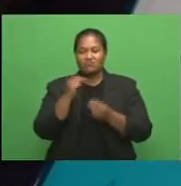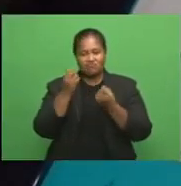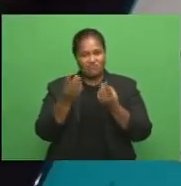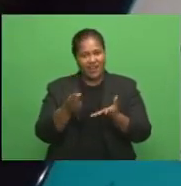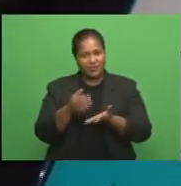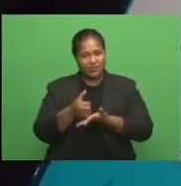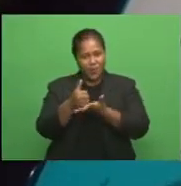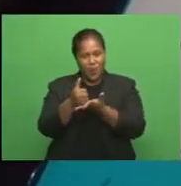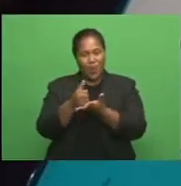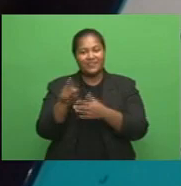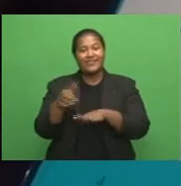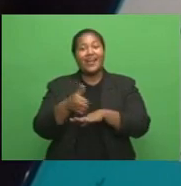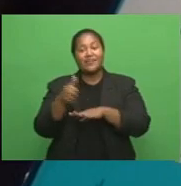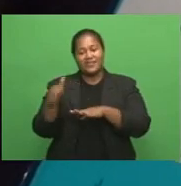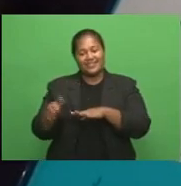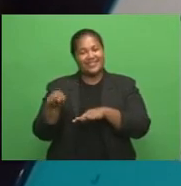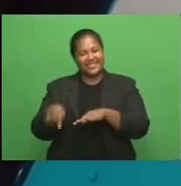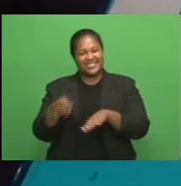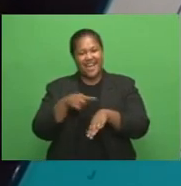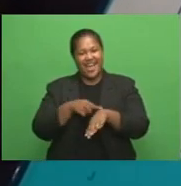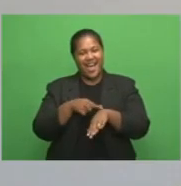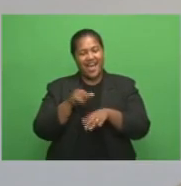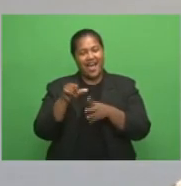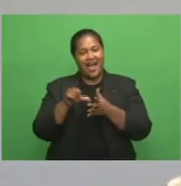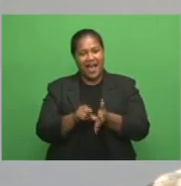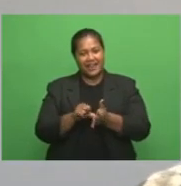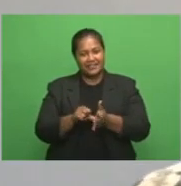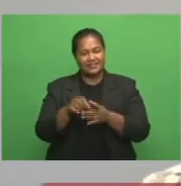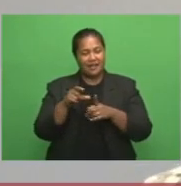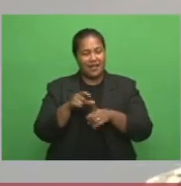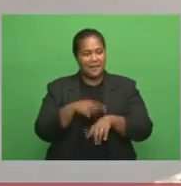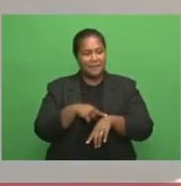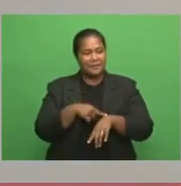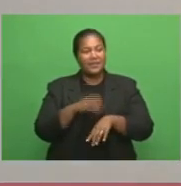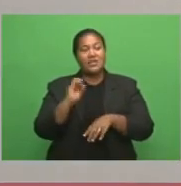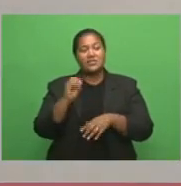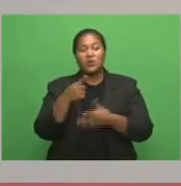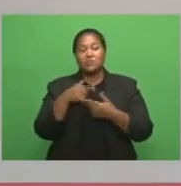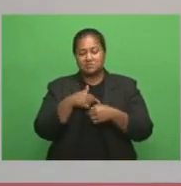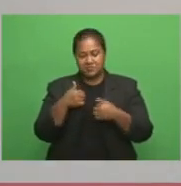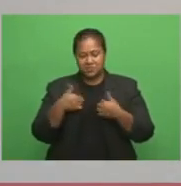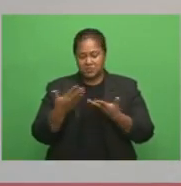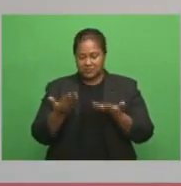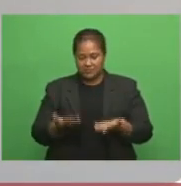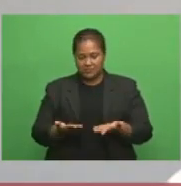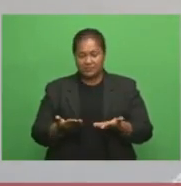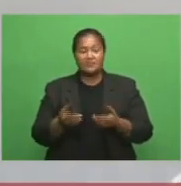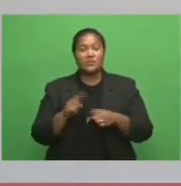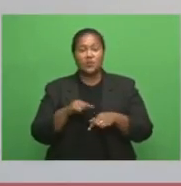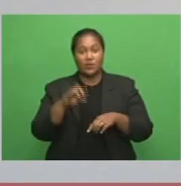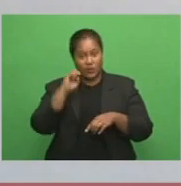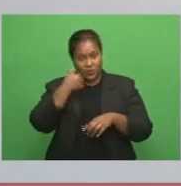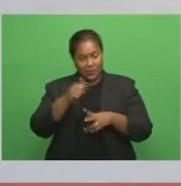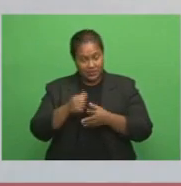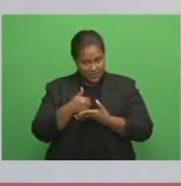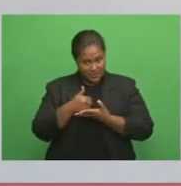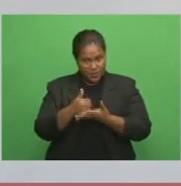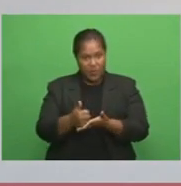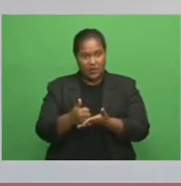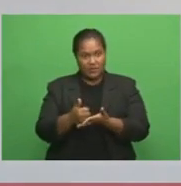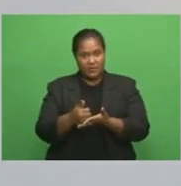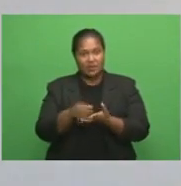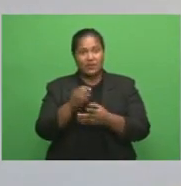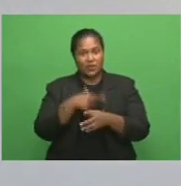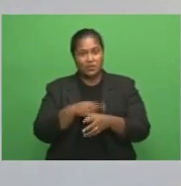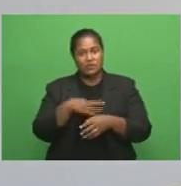these trying times. We've understood what the impact is. We also understood that the